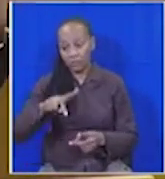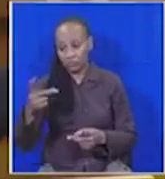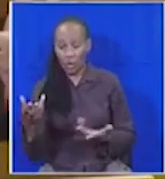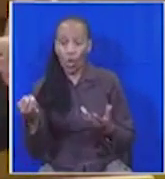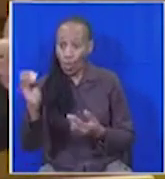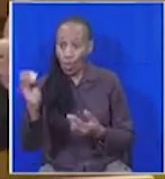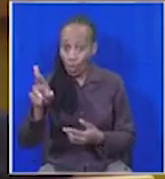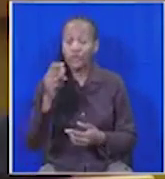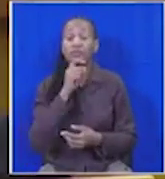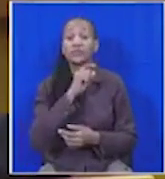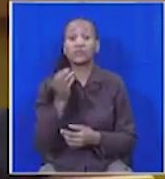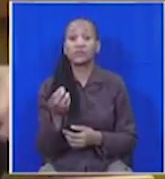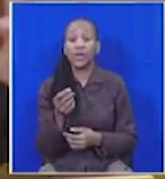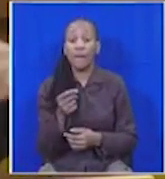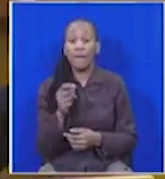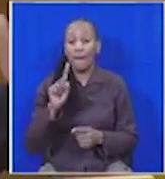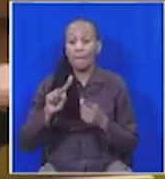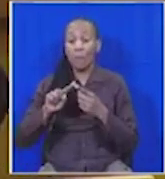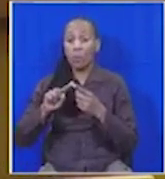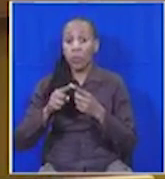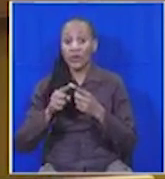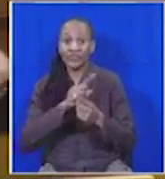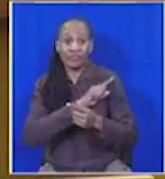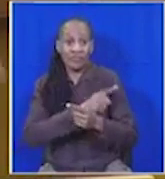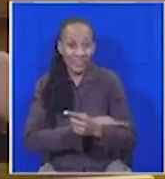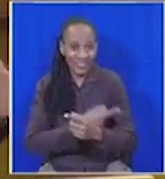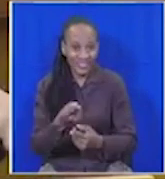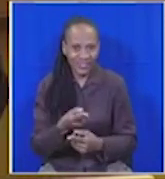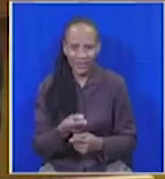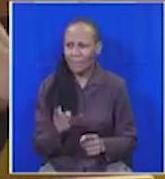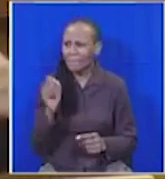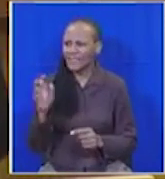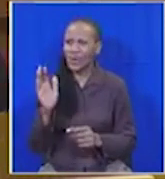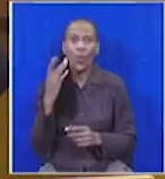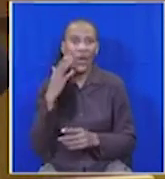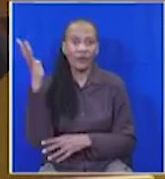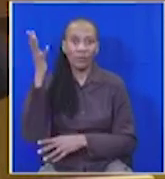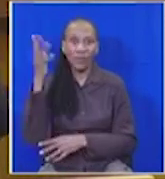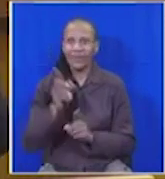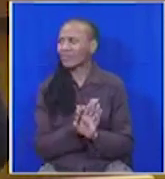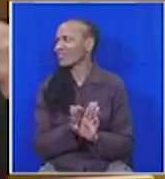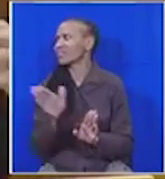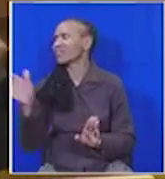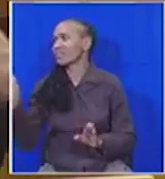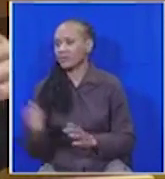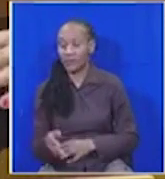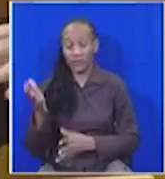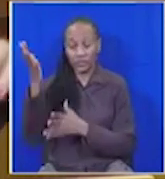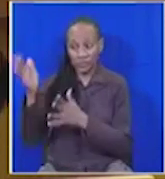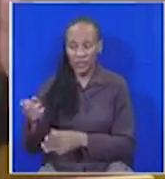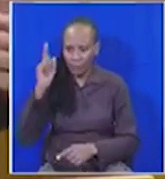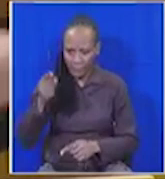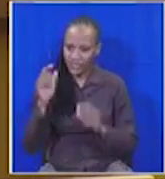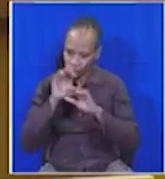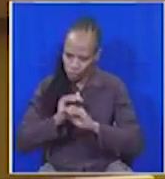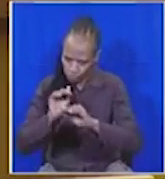use a point of privilege. And a point of privilege is something completely different. And Honourable Speaker, I think we will have to workshop our members